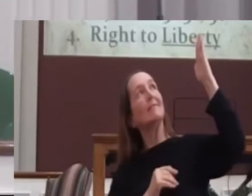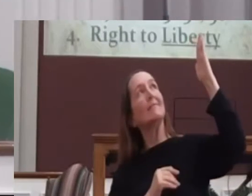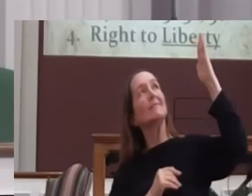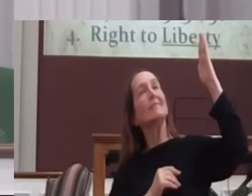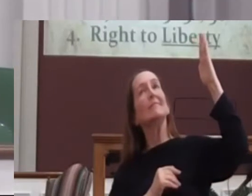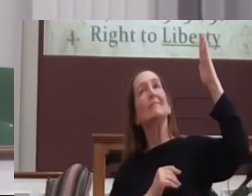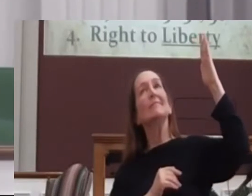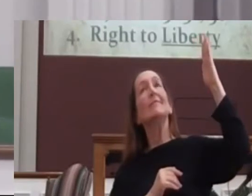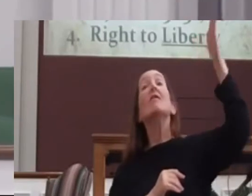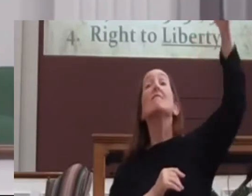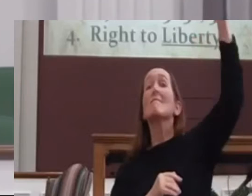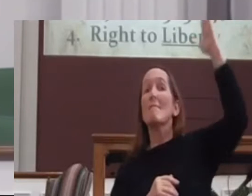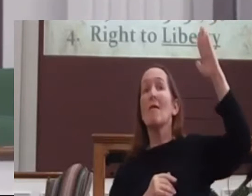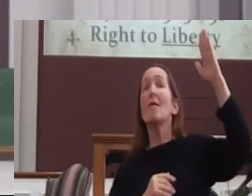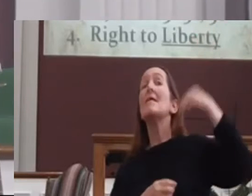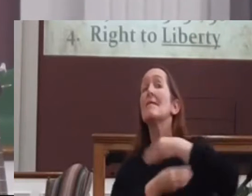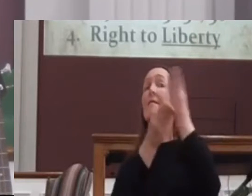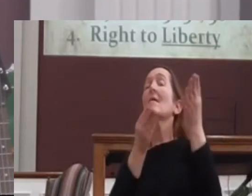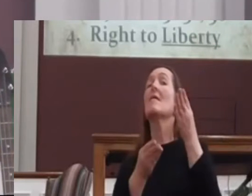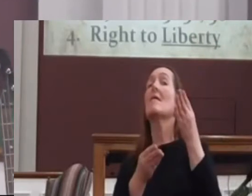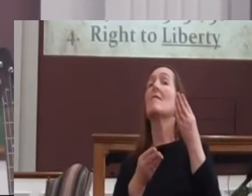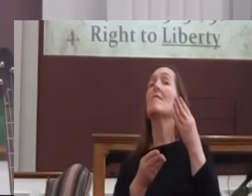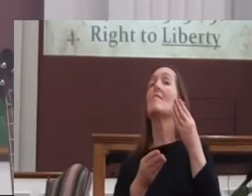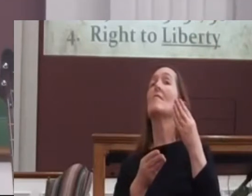My hope is in God.